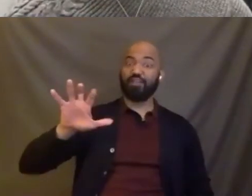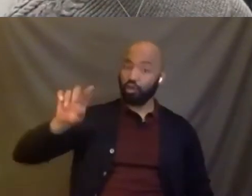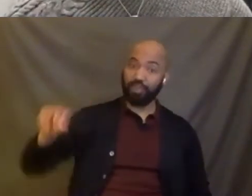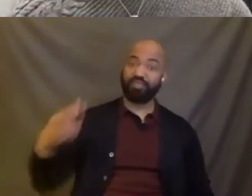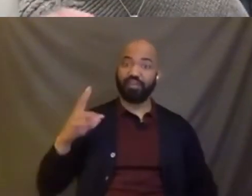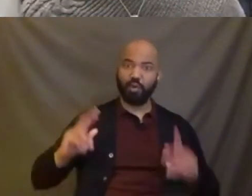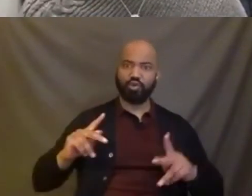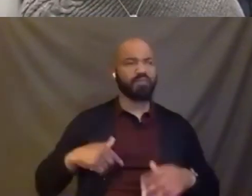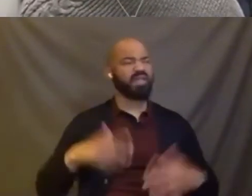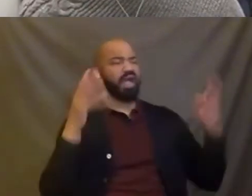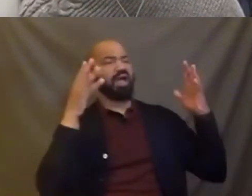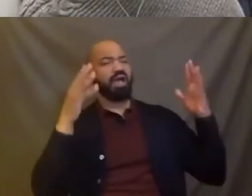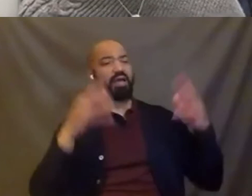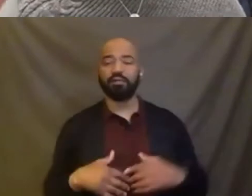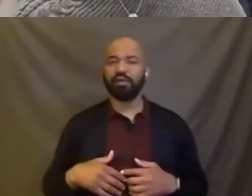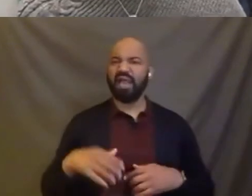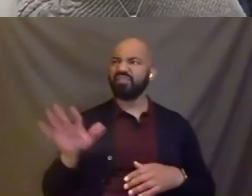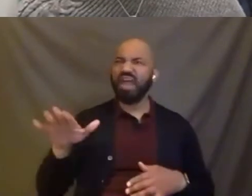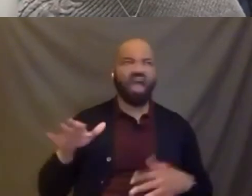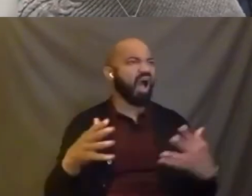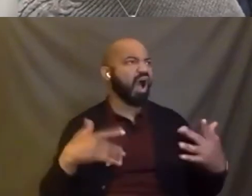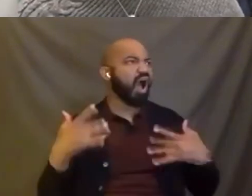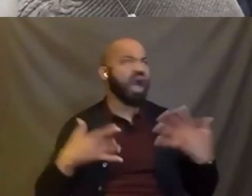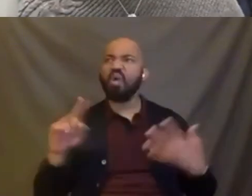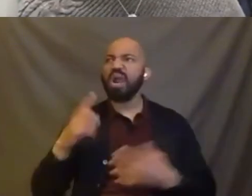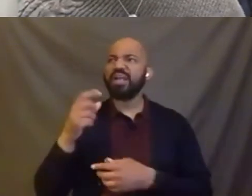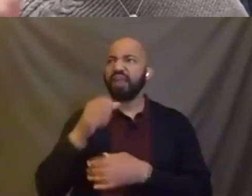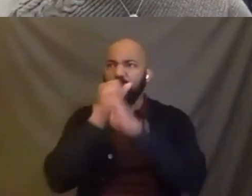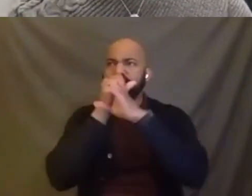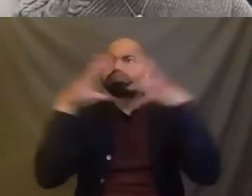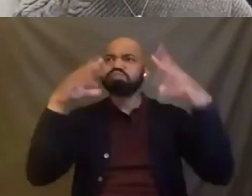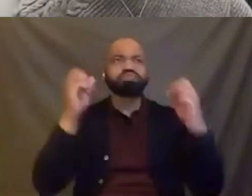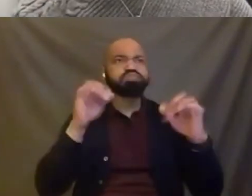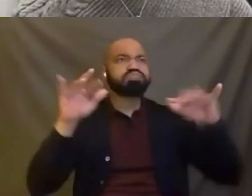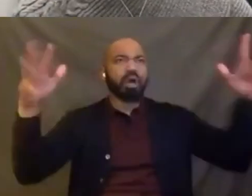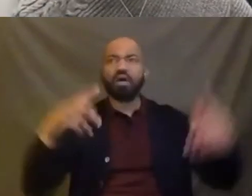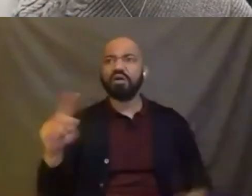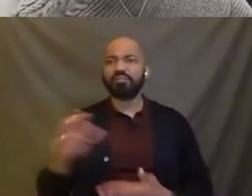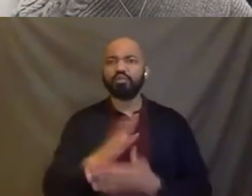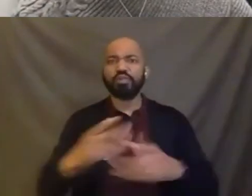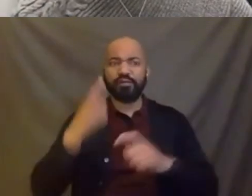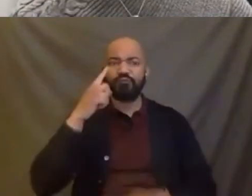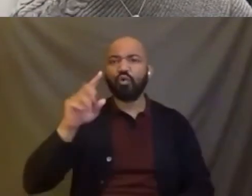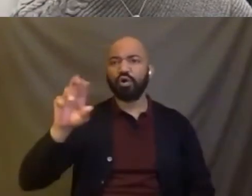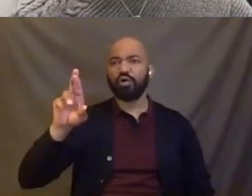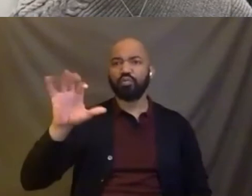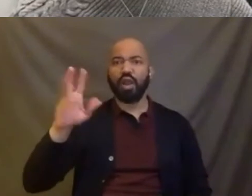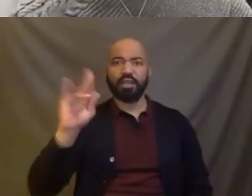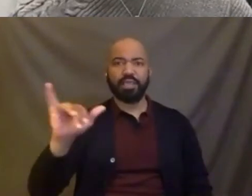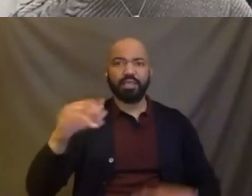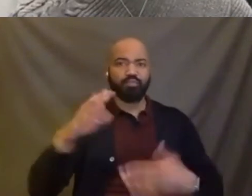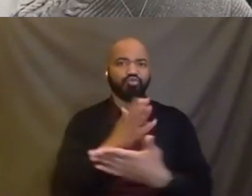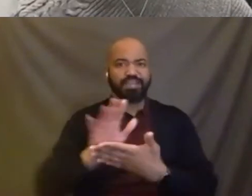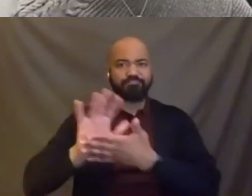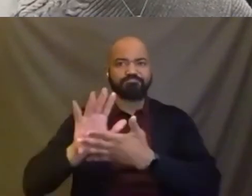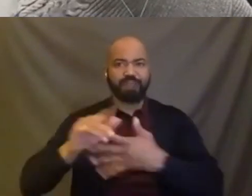where the music from Rocky was. I was like, where are the balloons? I'm so excited about this. So most exciting vaccine to get. That's really cool. It's